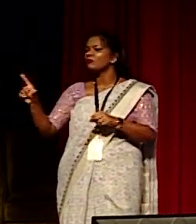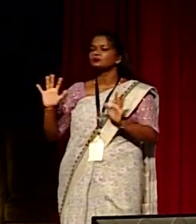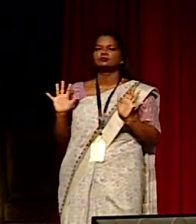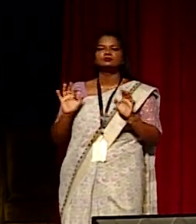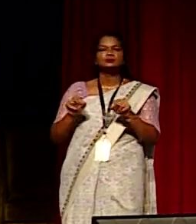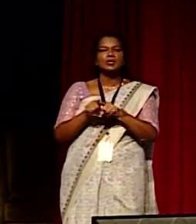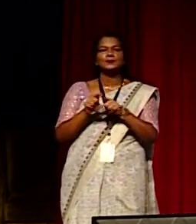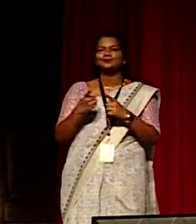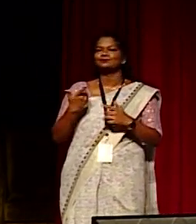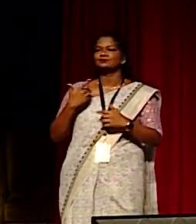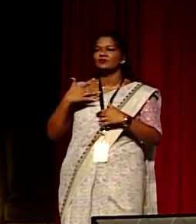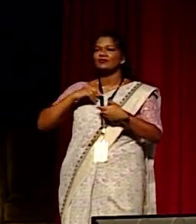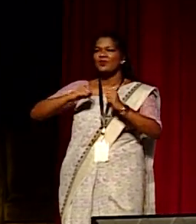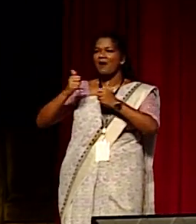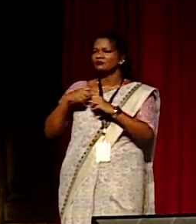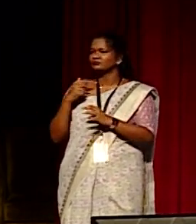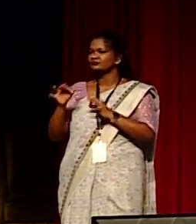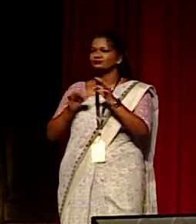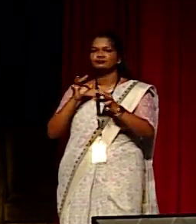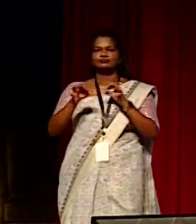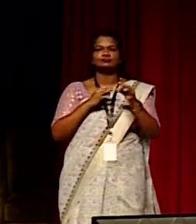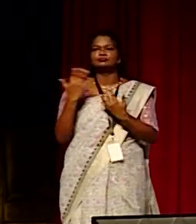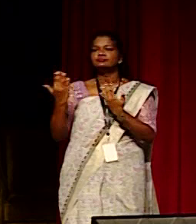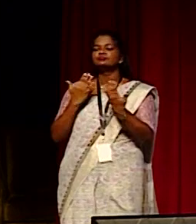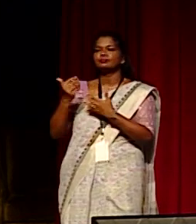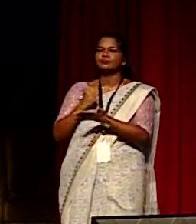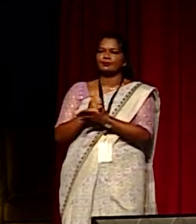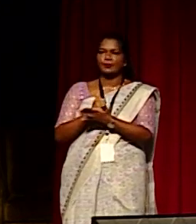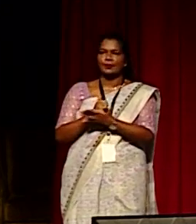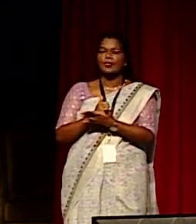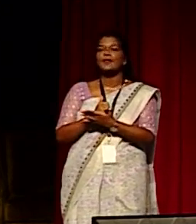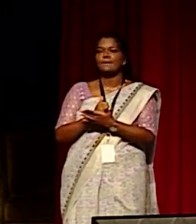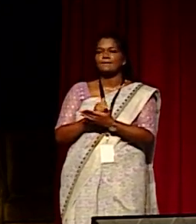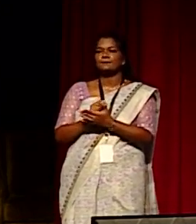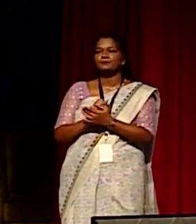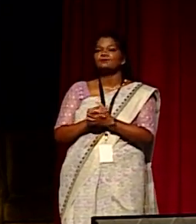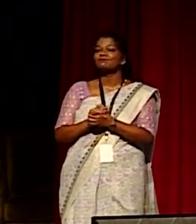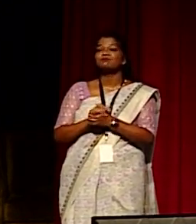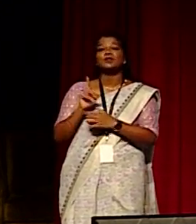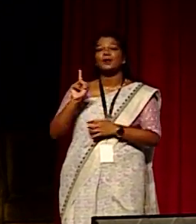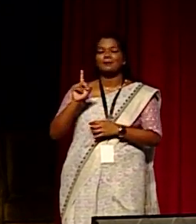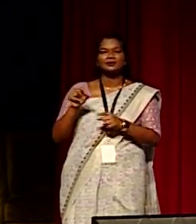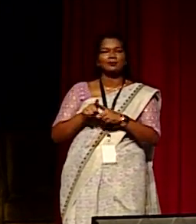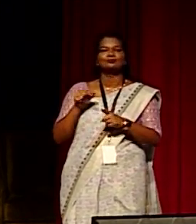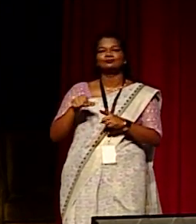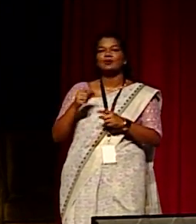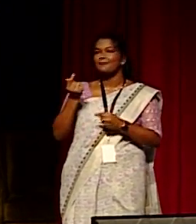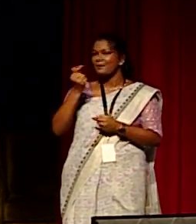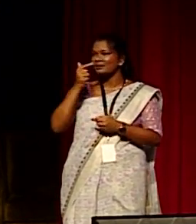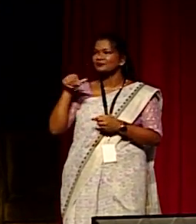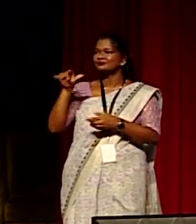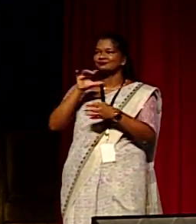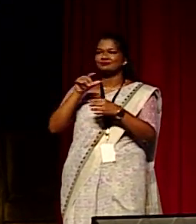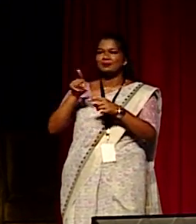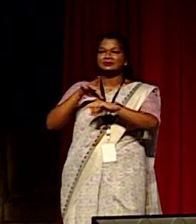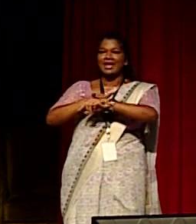Subjective opinions are not given the credit they should be. But as a clinician, and also as a